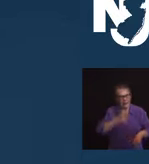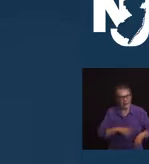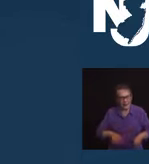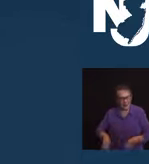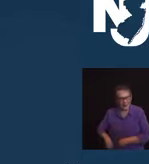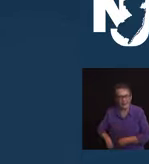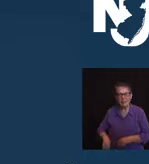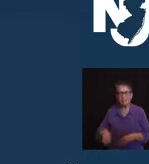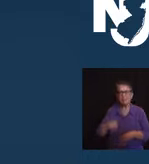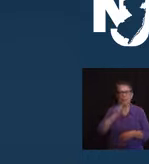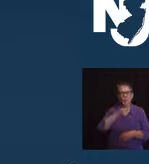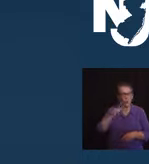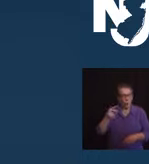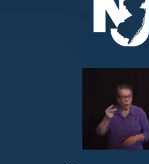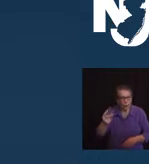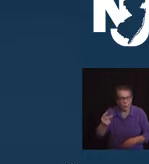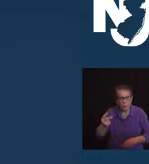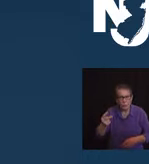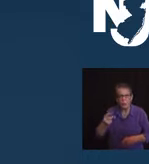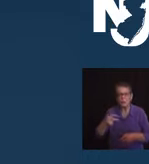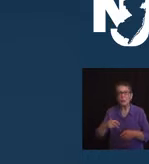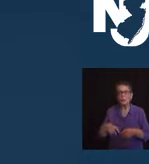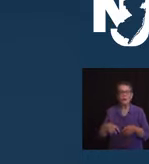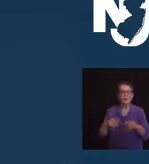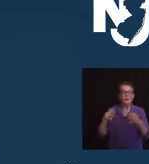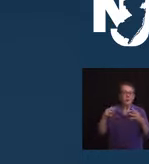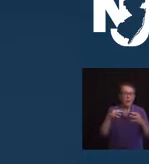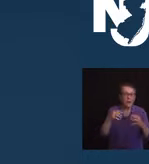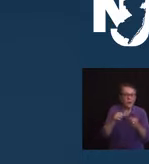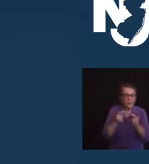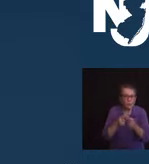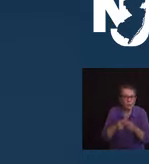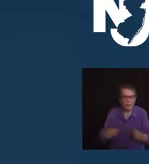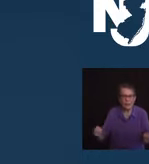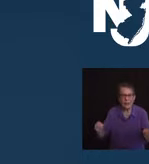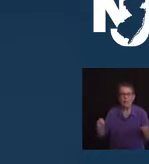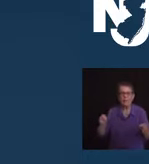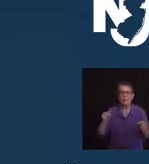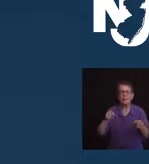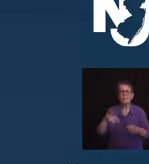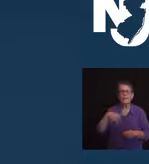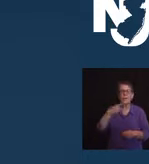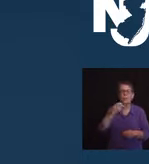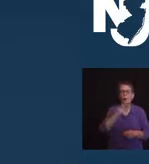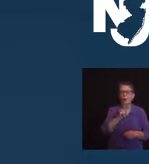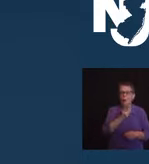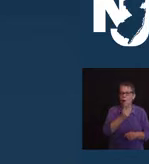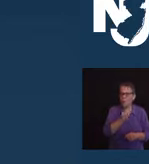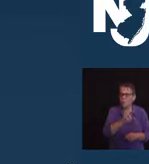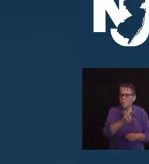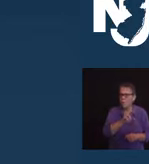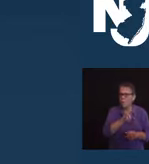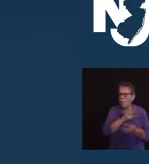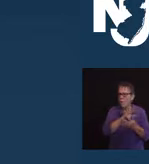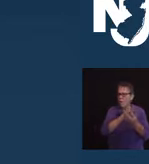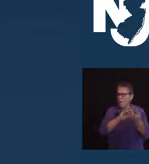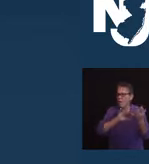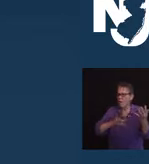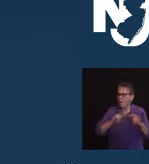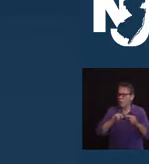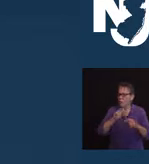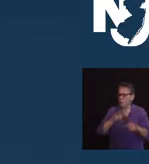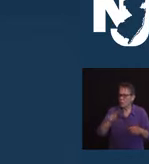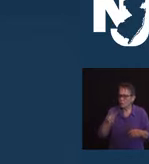California, Japan, and Pearl Harbor. He returned to New Jersey following his service, marrying his wife, Lee, and that's Lee with